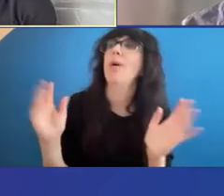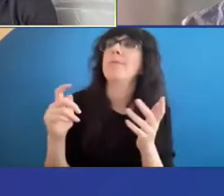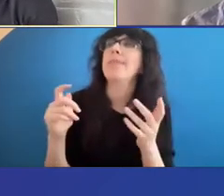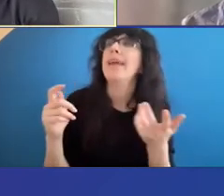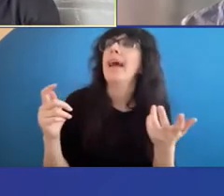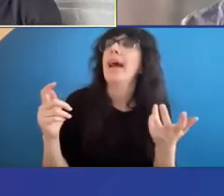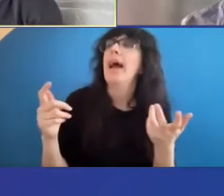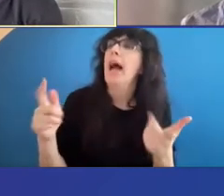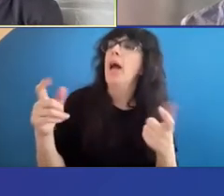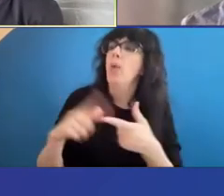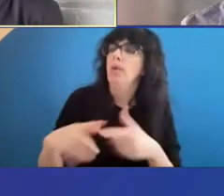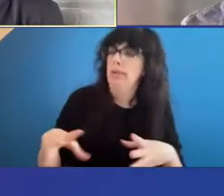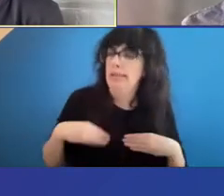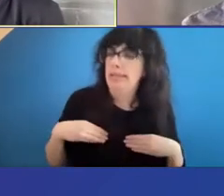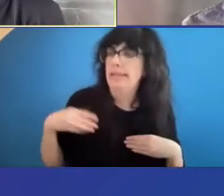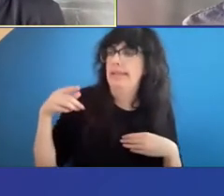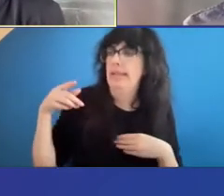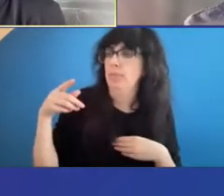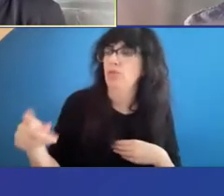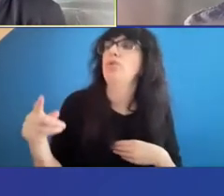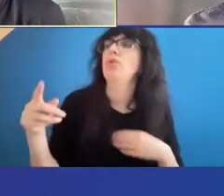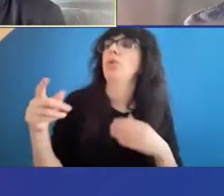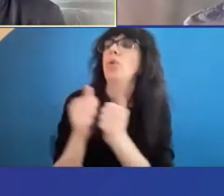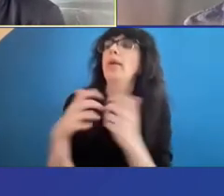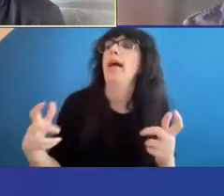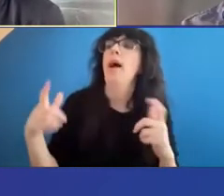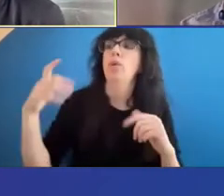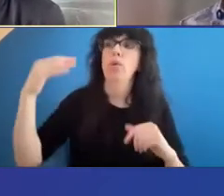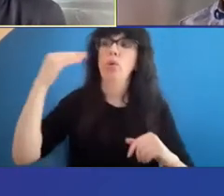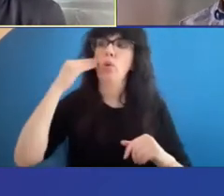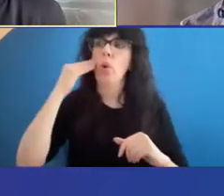story, for I know the story will come with time.